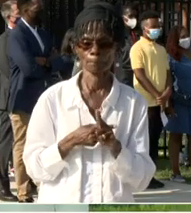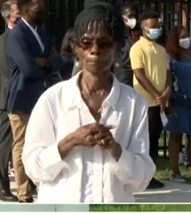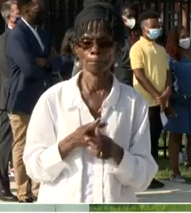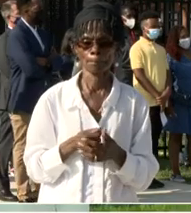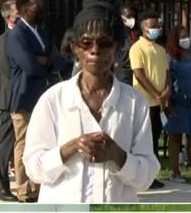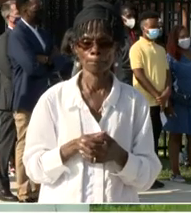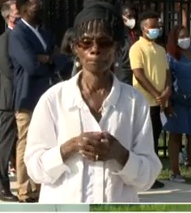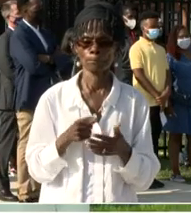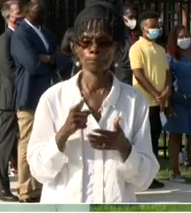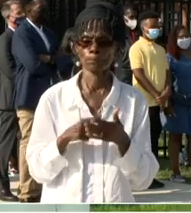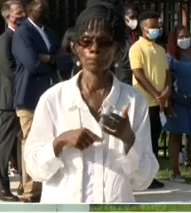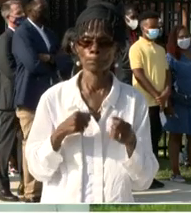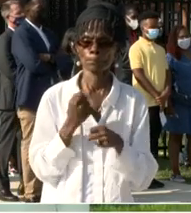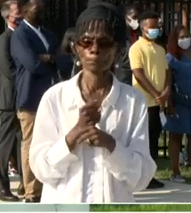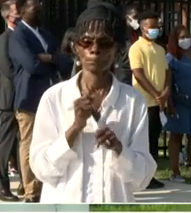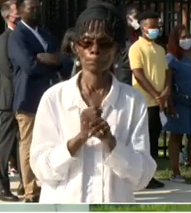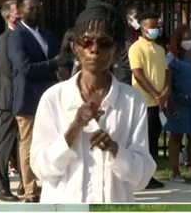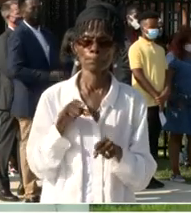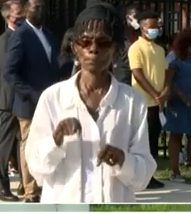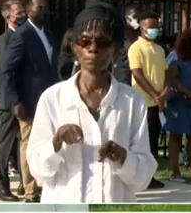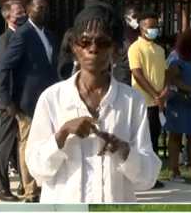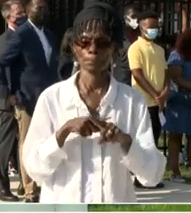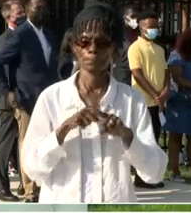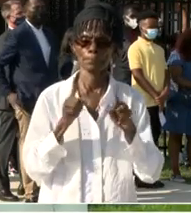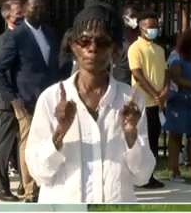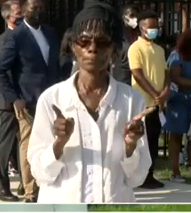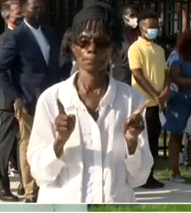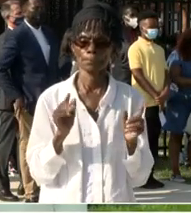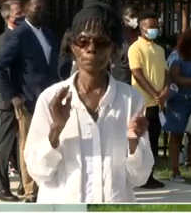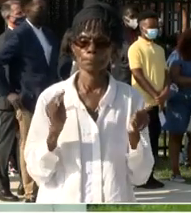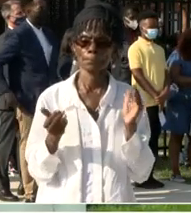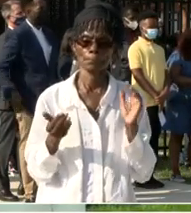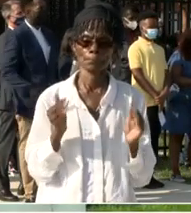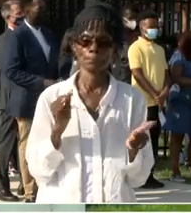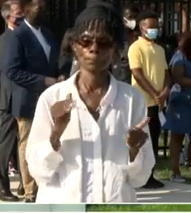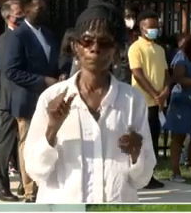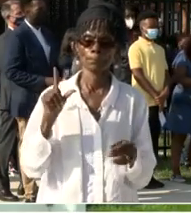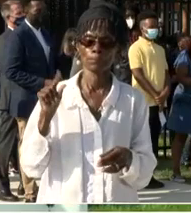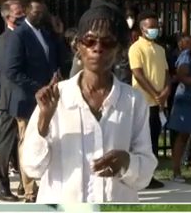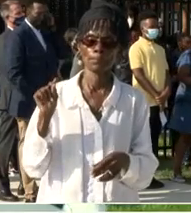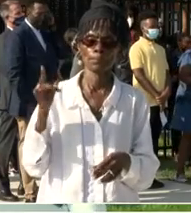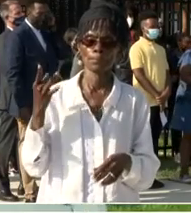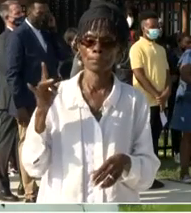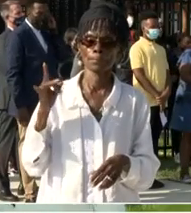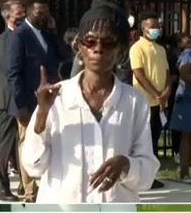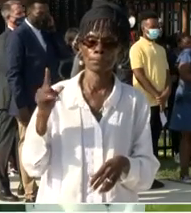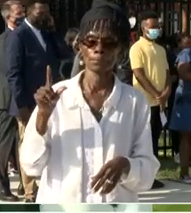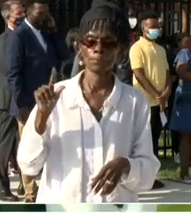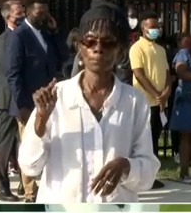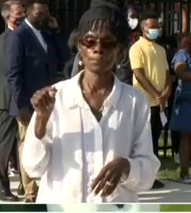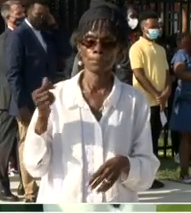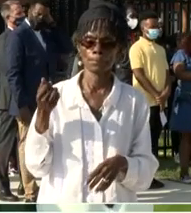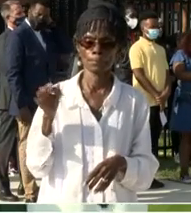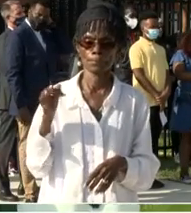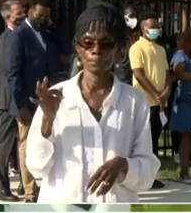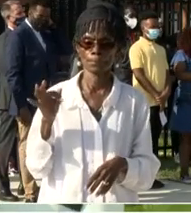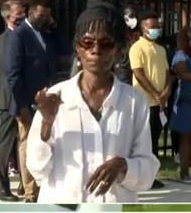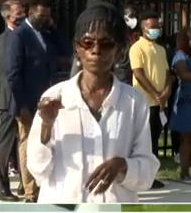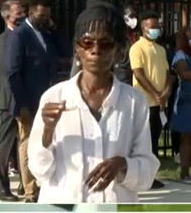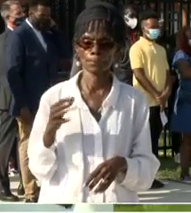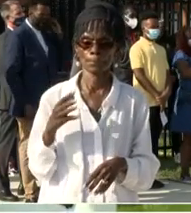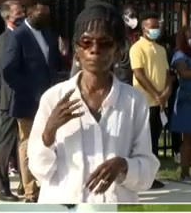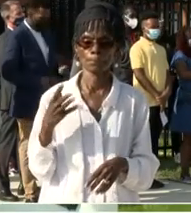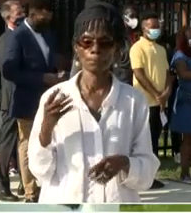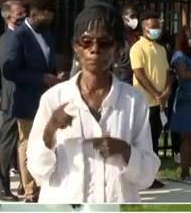this return to school different than, say, in 2019 and 2018 before, just given what we know about social emotional learning